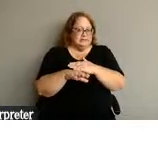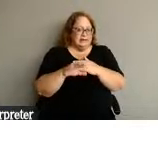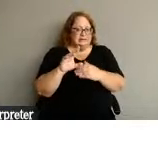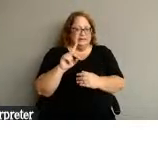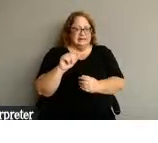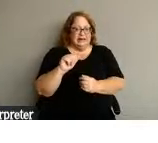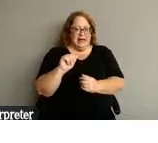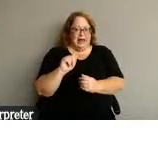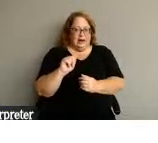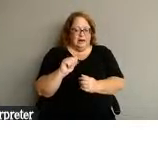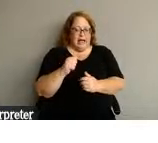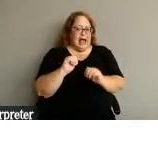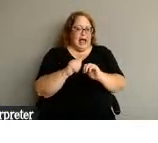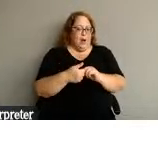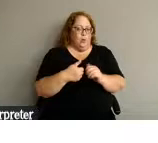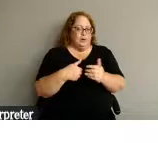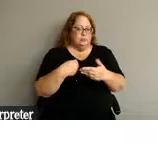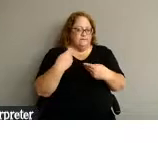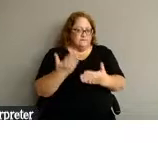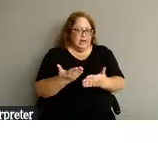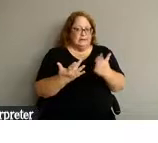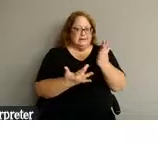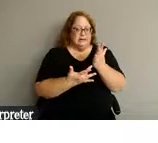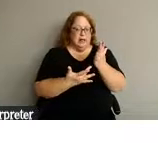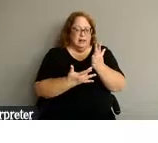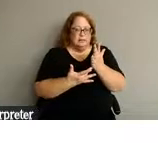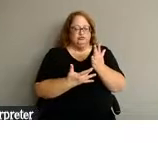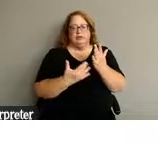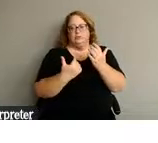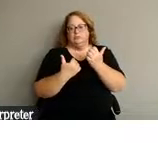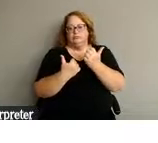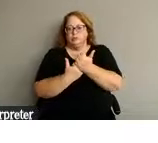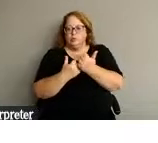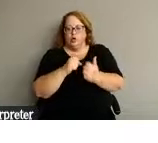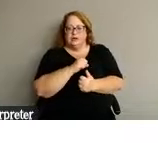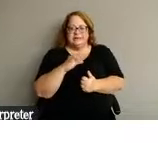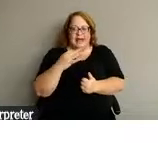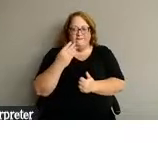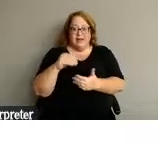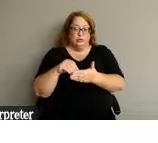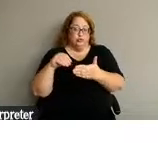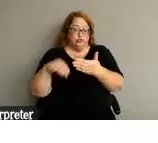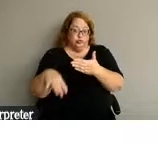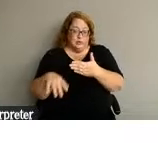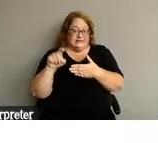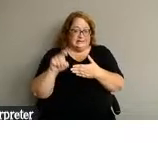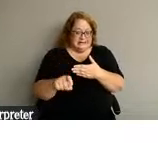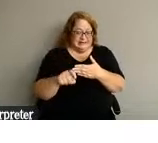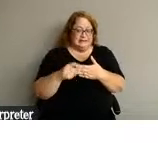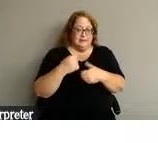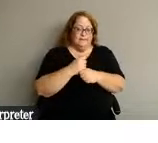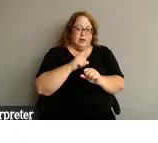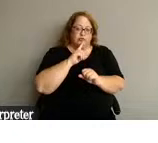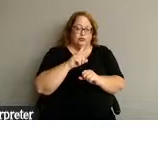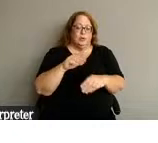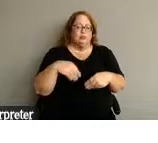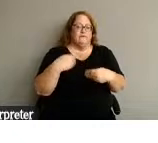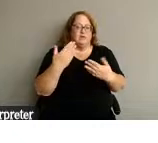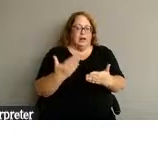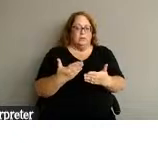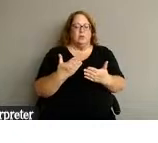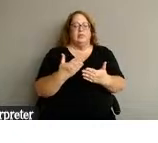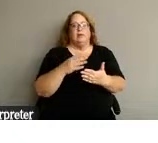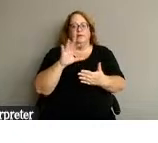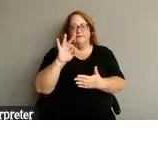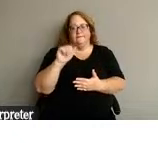we provide technology to not only meet students' needs, but also support our staff, so we can make sure that we provide them with a free and